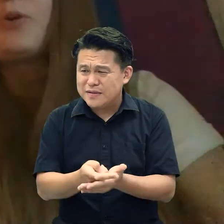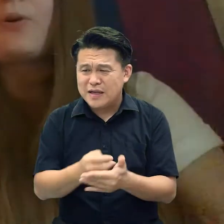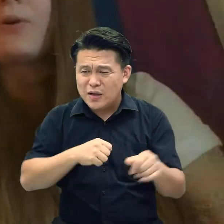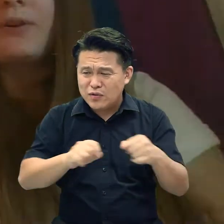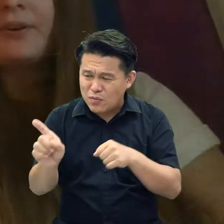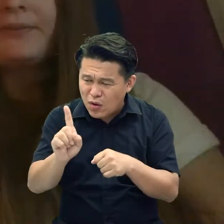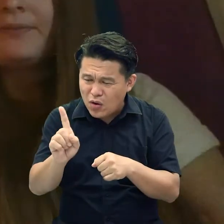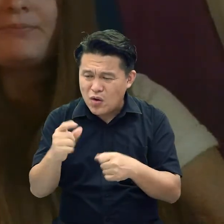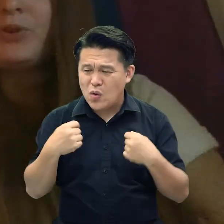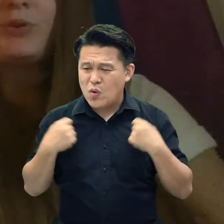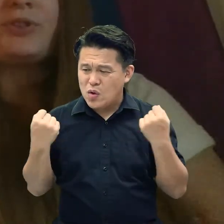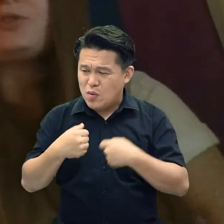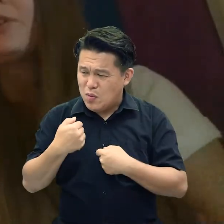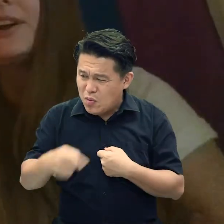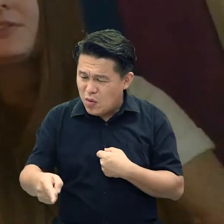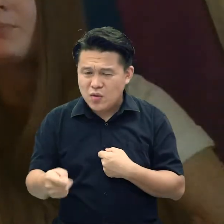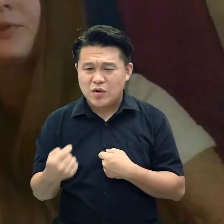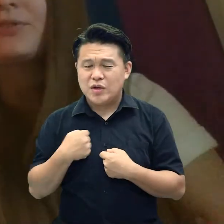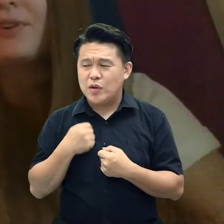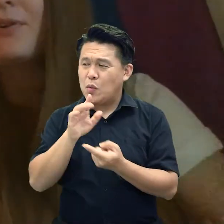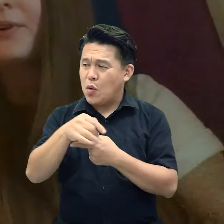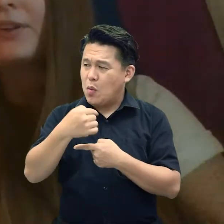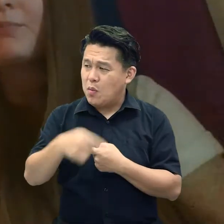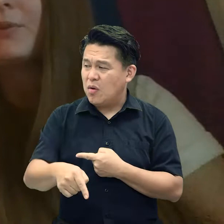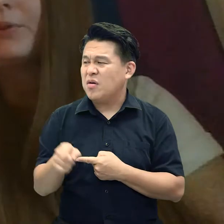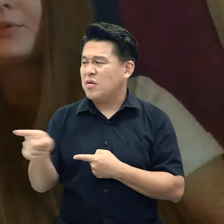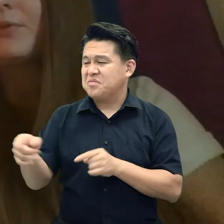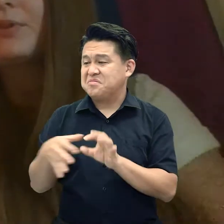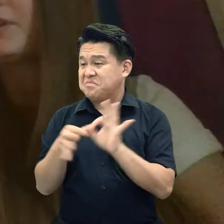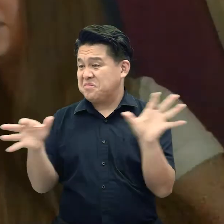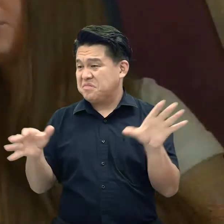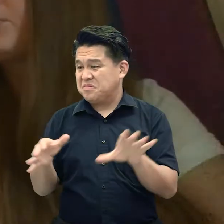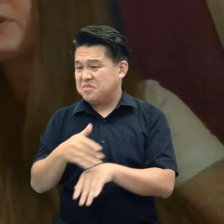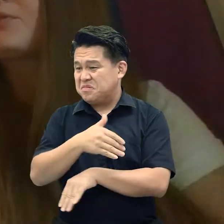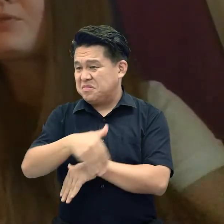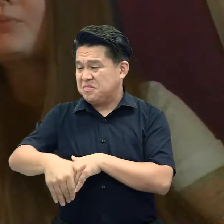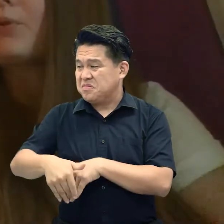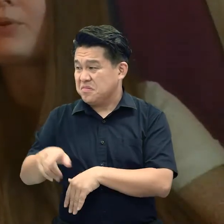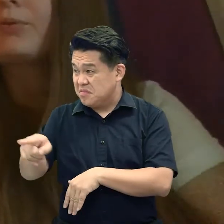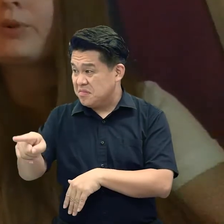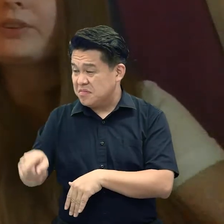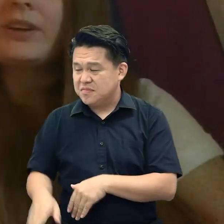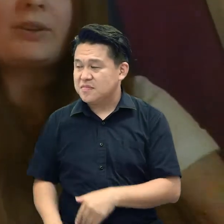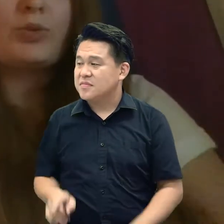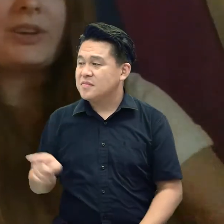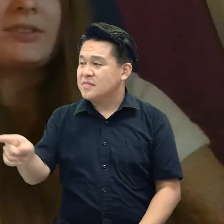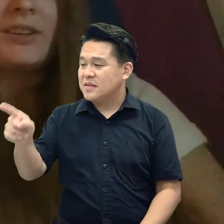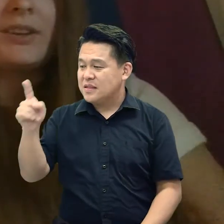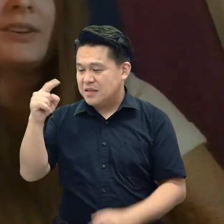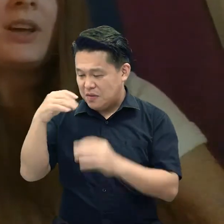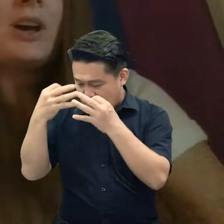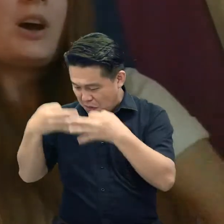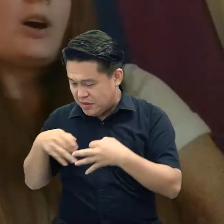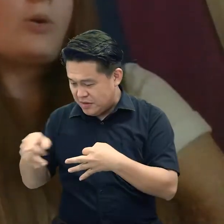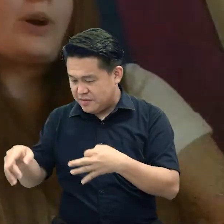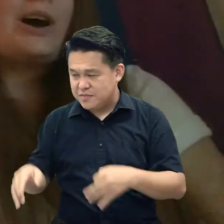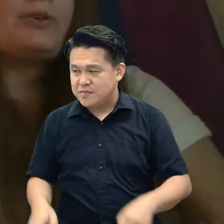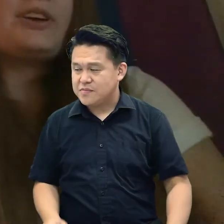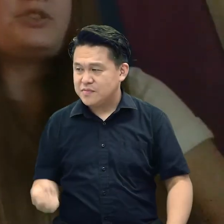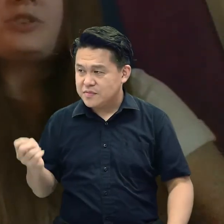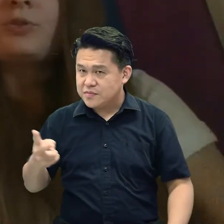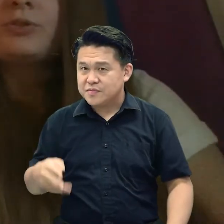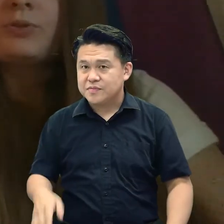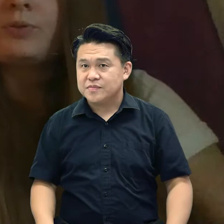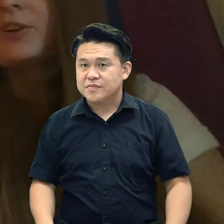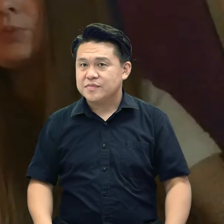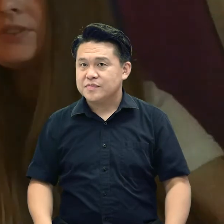not you're not supposed to know what other people do in either the bedroom or what they dress in or how